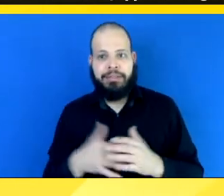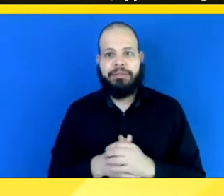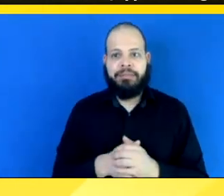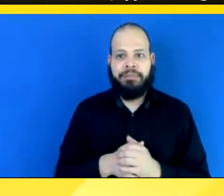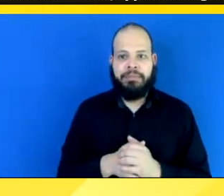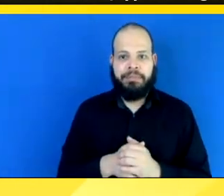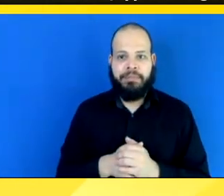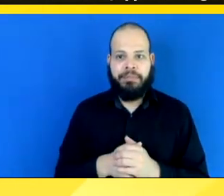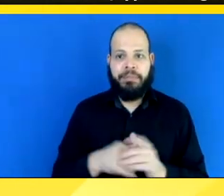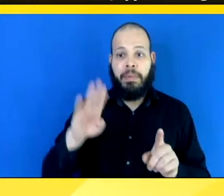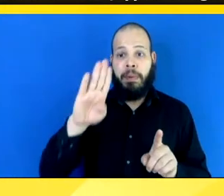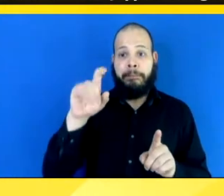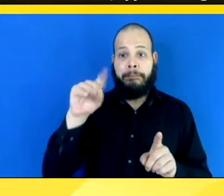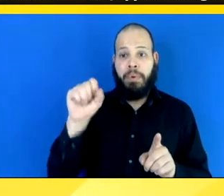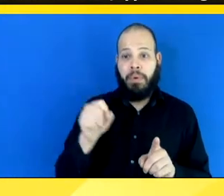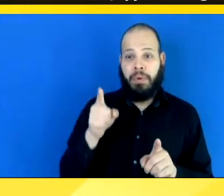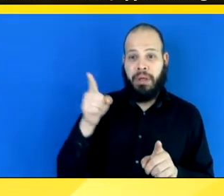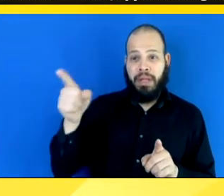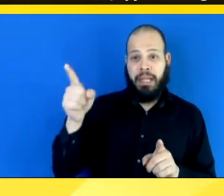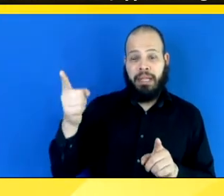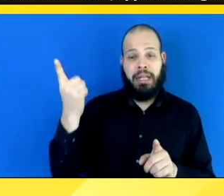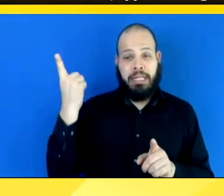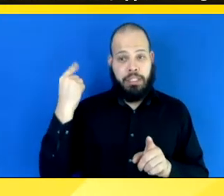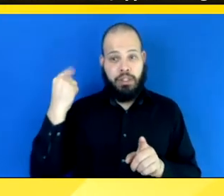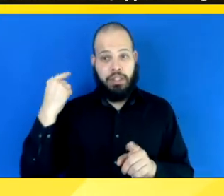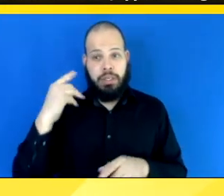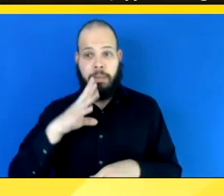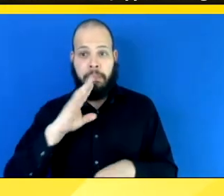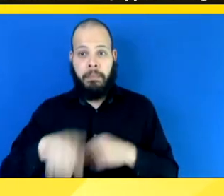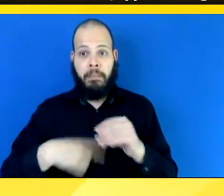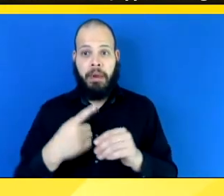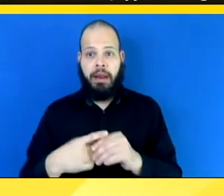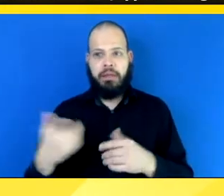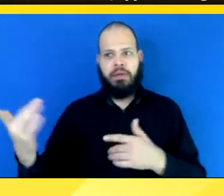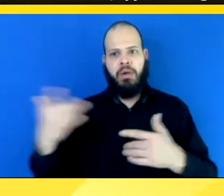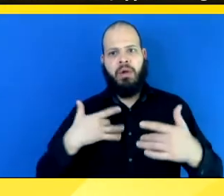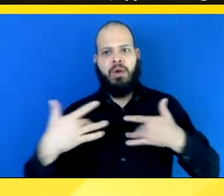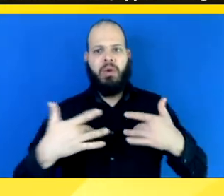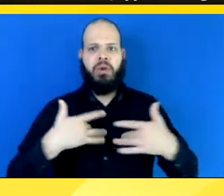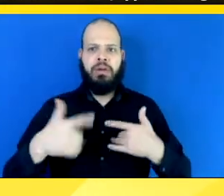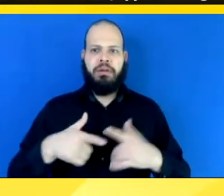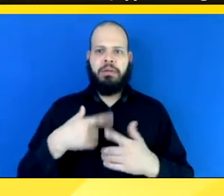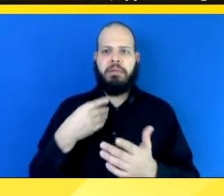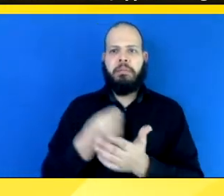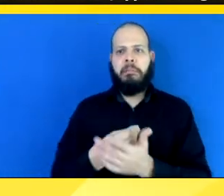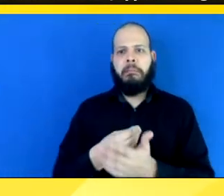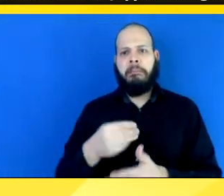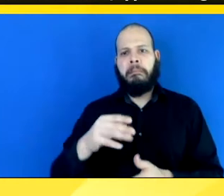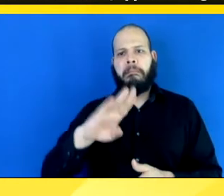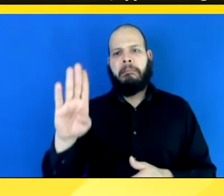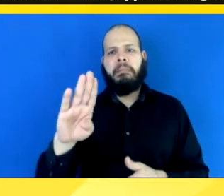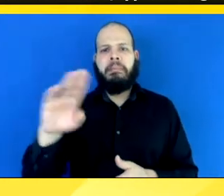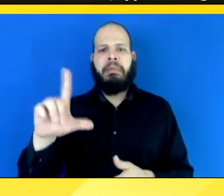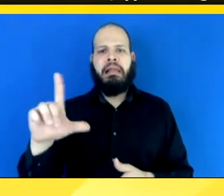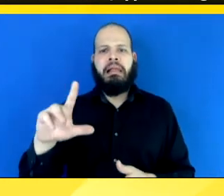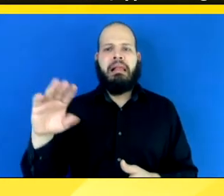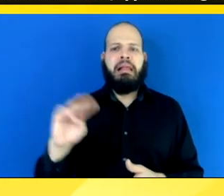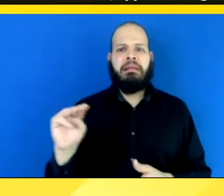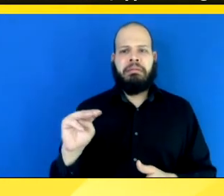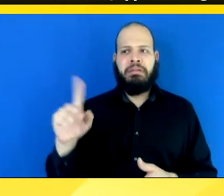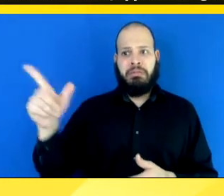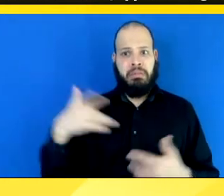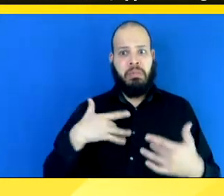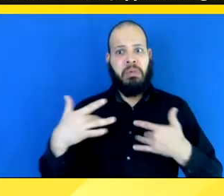said he was concerned about Black Lives Matter. Uh-huh. That's what he said. And to show his concern, he said he was going to give $10